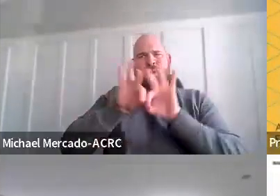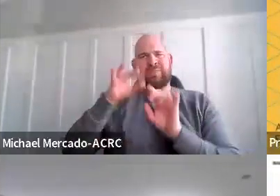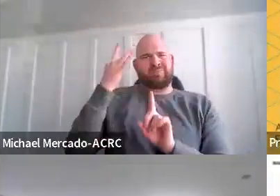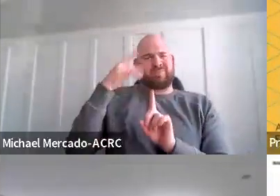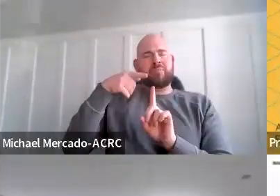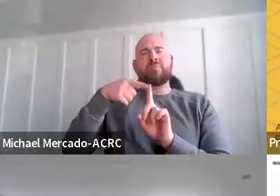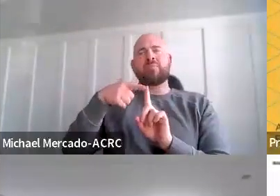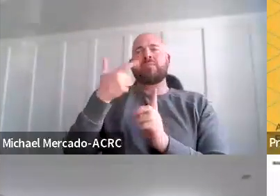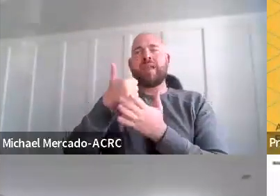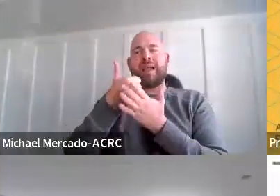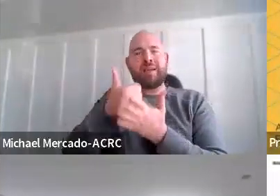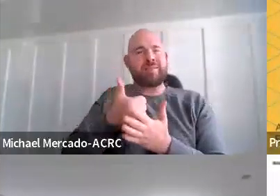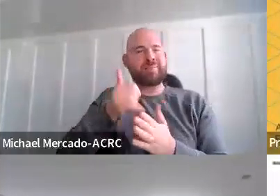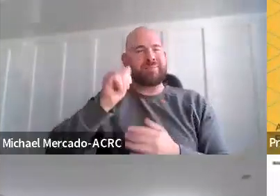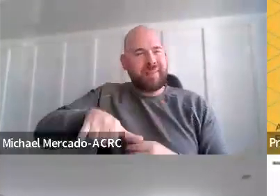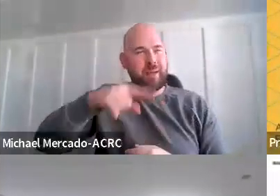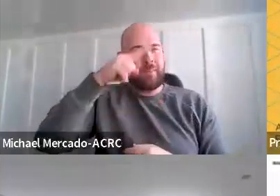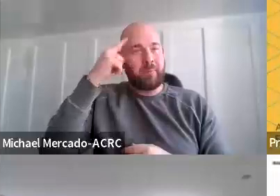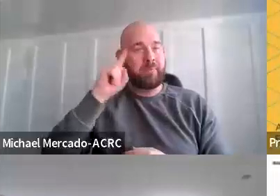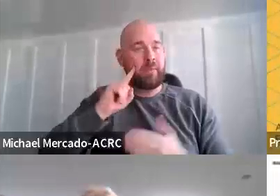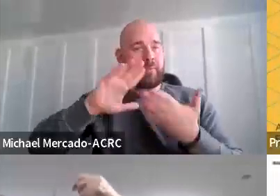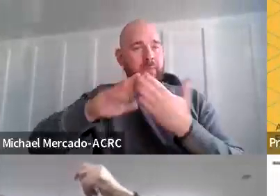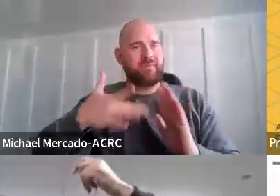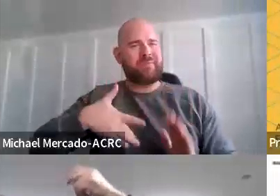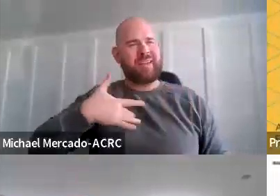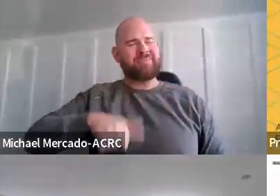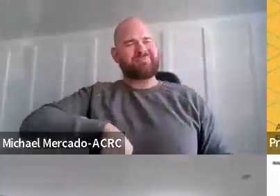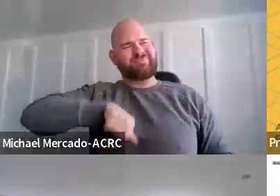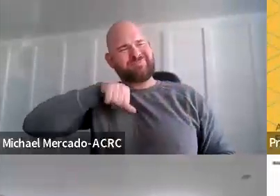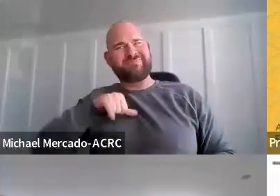So why is BASL important?